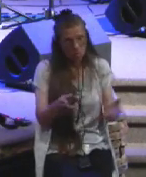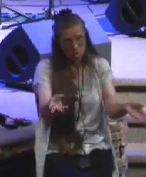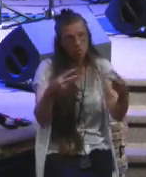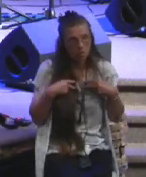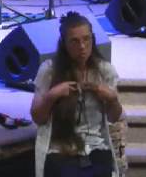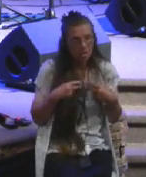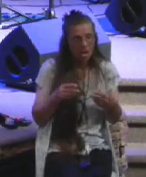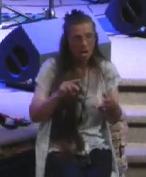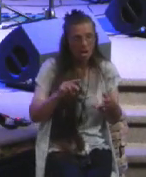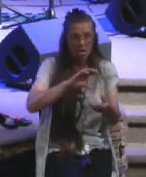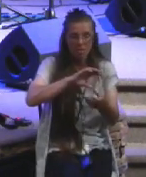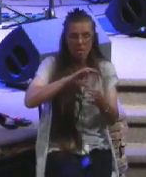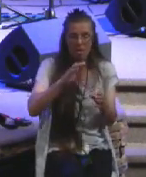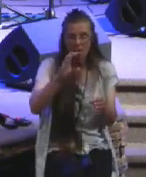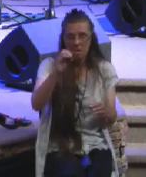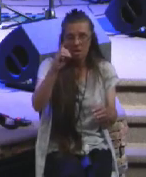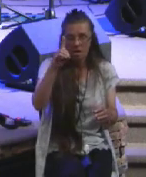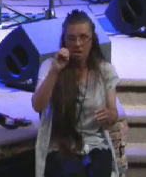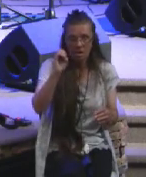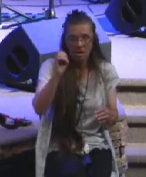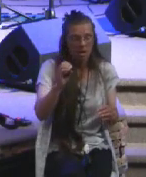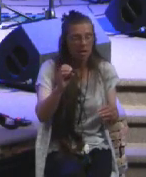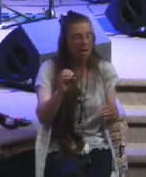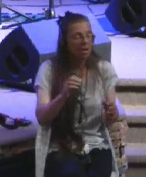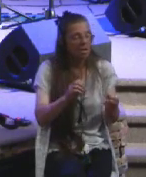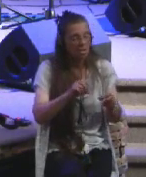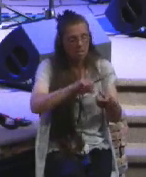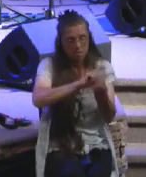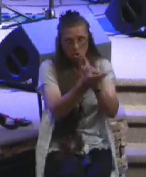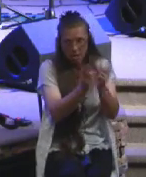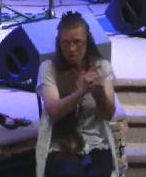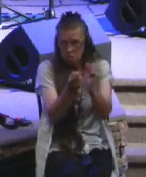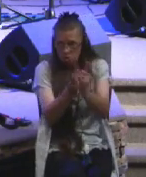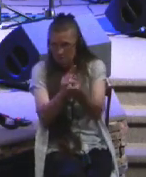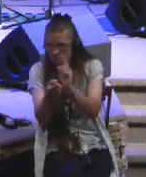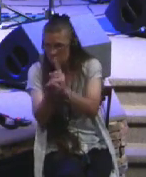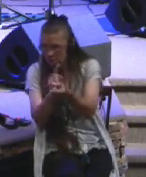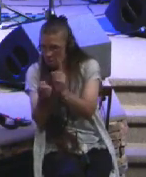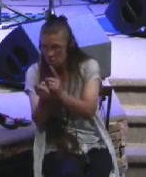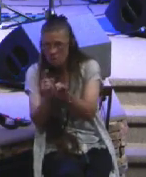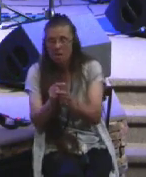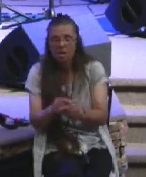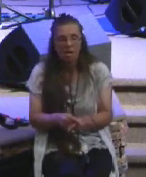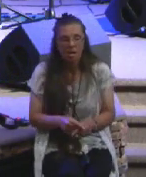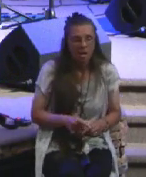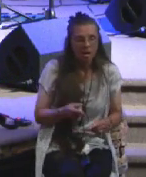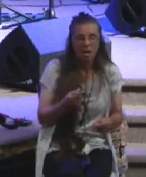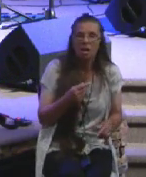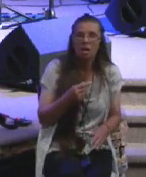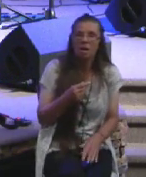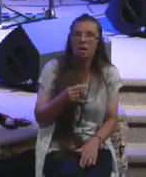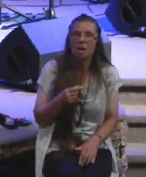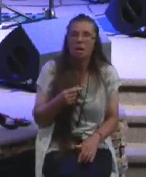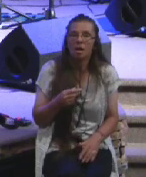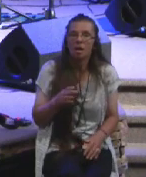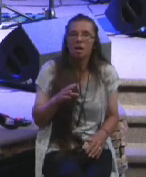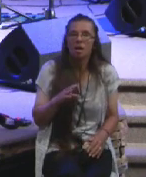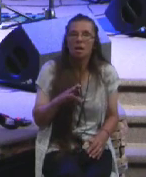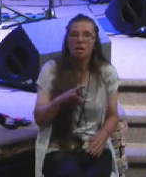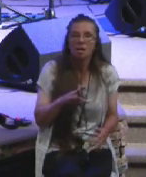because the code changes every day, possibly even multi times a day. And it wasn't until we actually captured one, I believe it on a